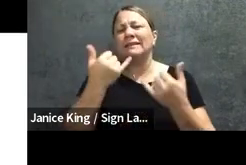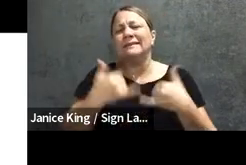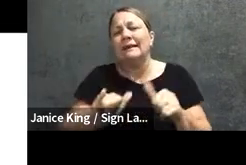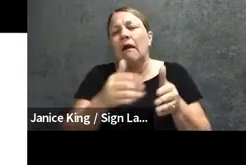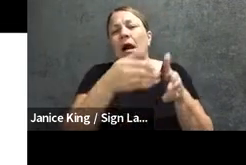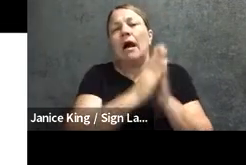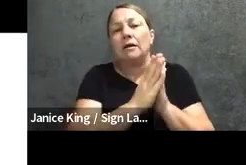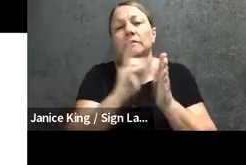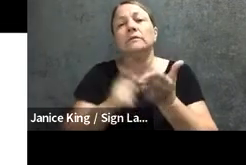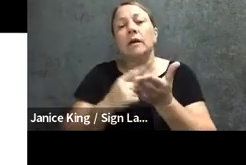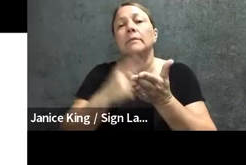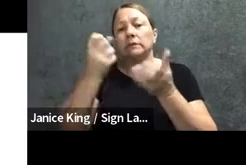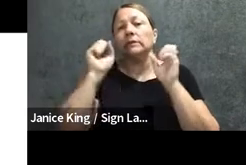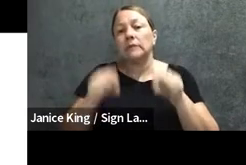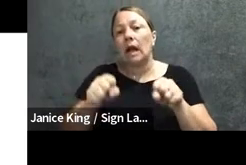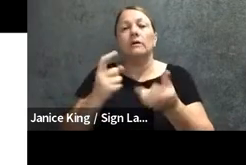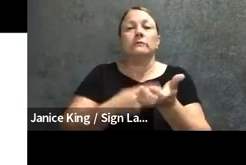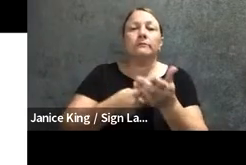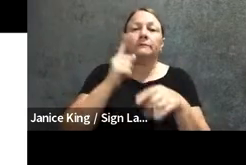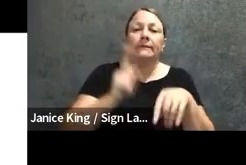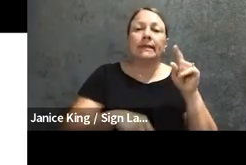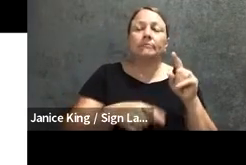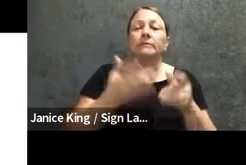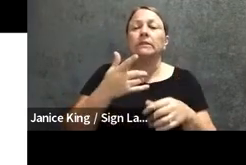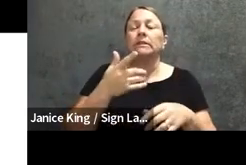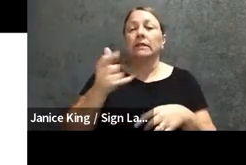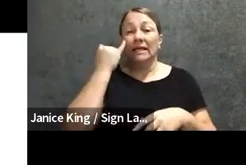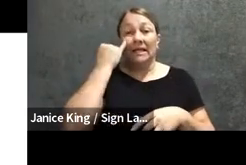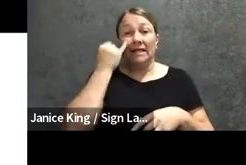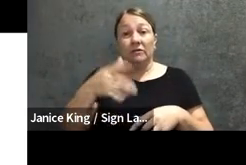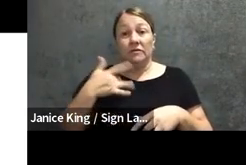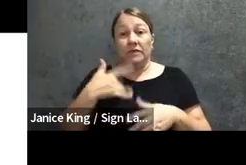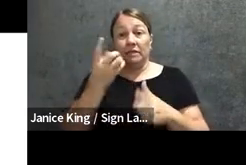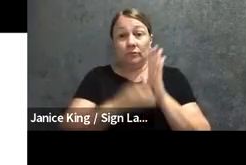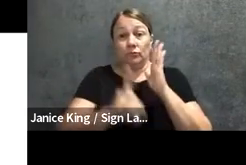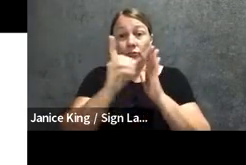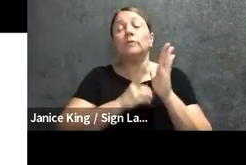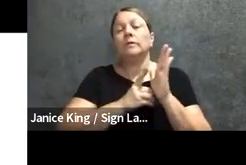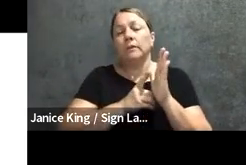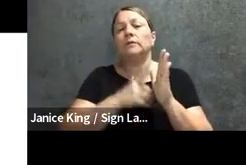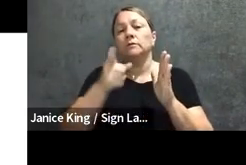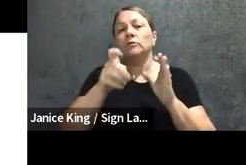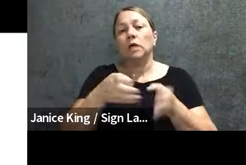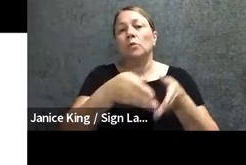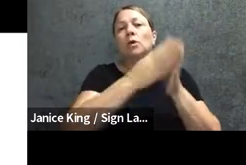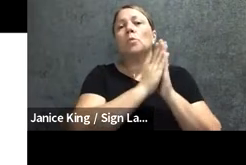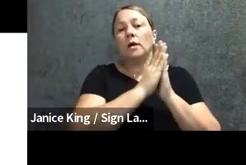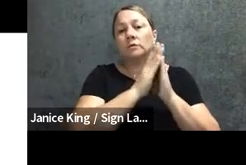if you have that right, you should, if you feel like you're being discriminated against, you certainly should request to see your